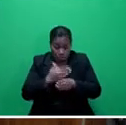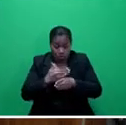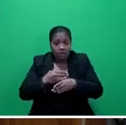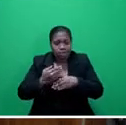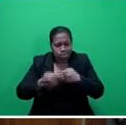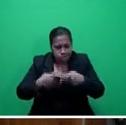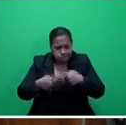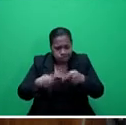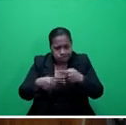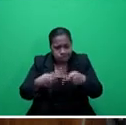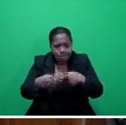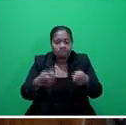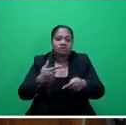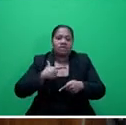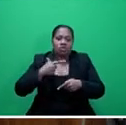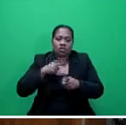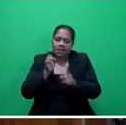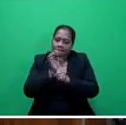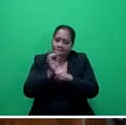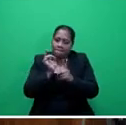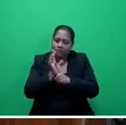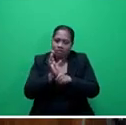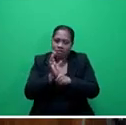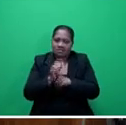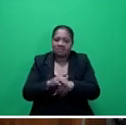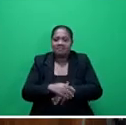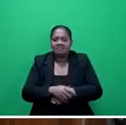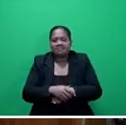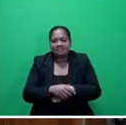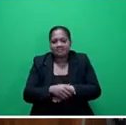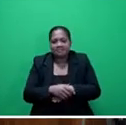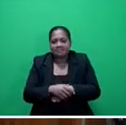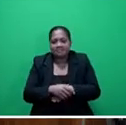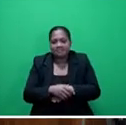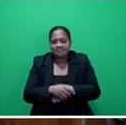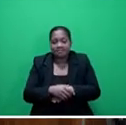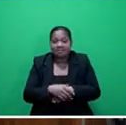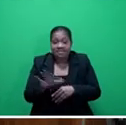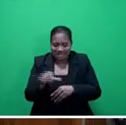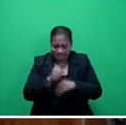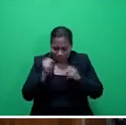is why this process is very important. I take this